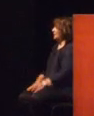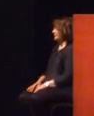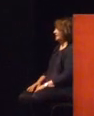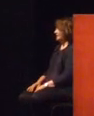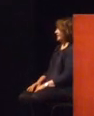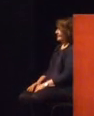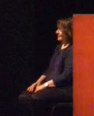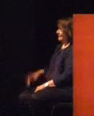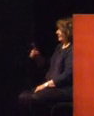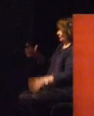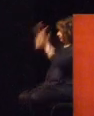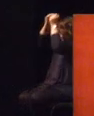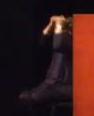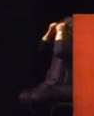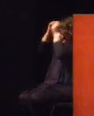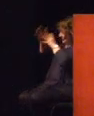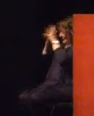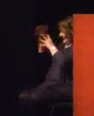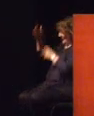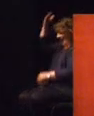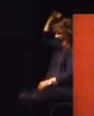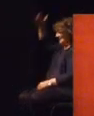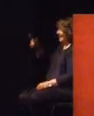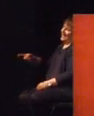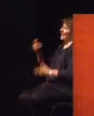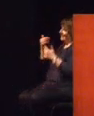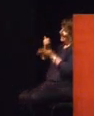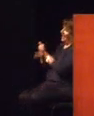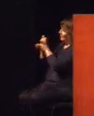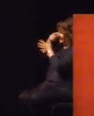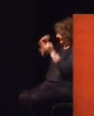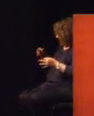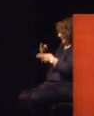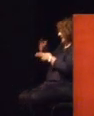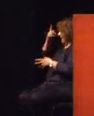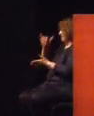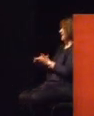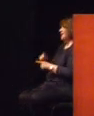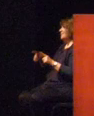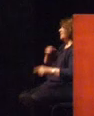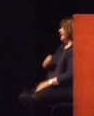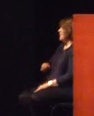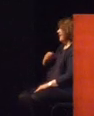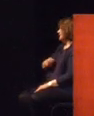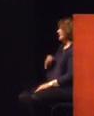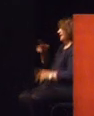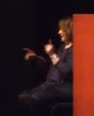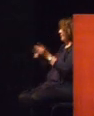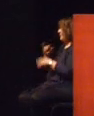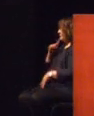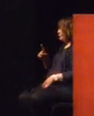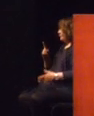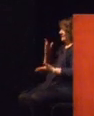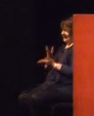So put on your creative thinking hat and help determine what that will be. But my apologies to those of you who did stop